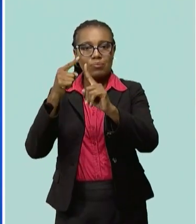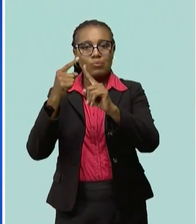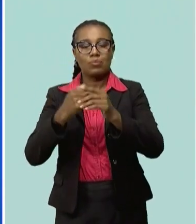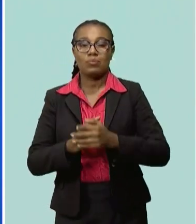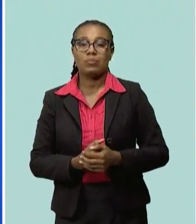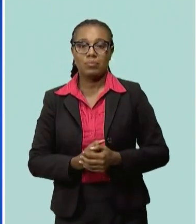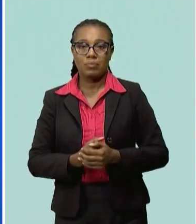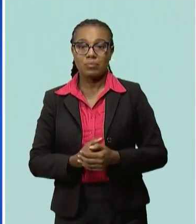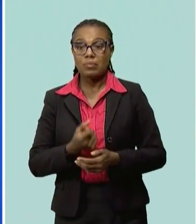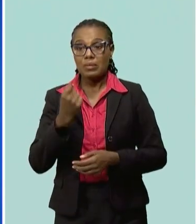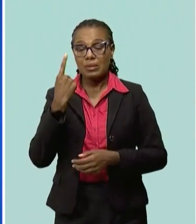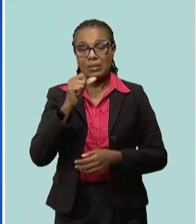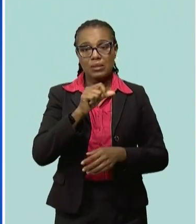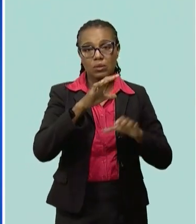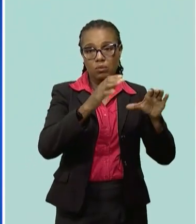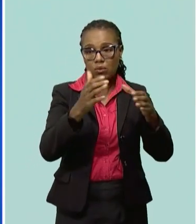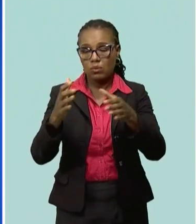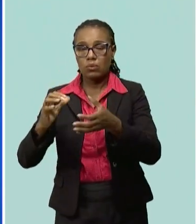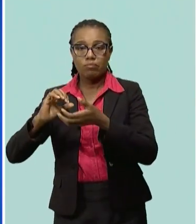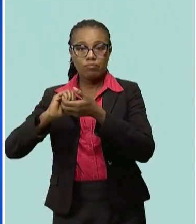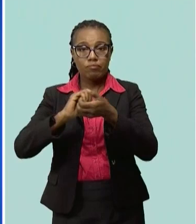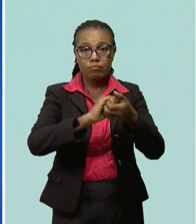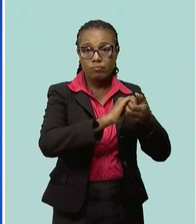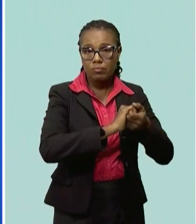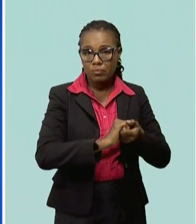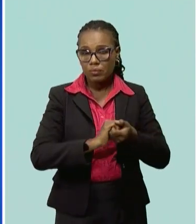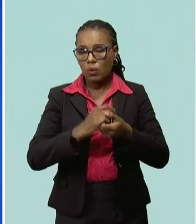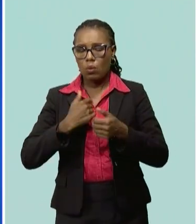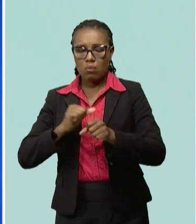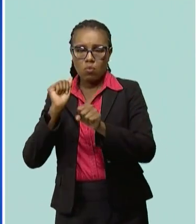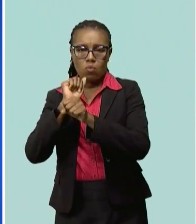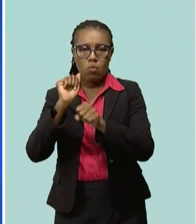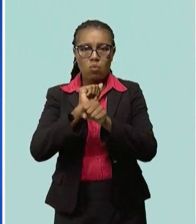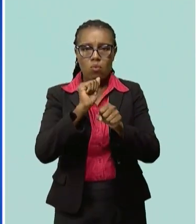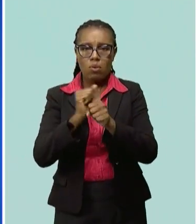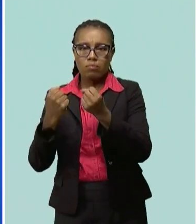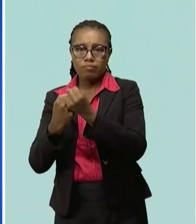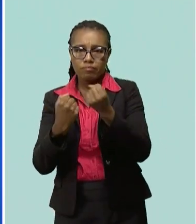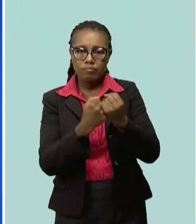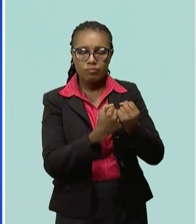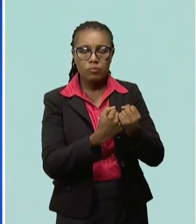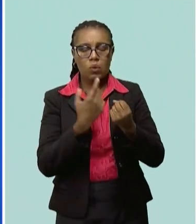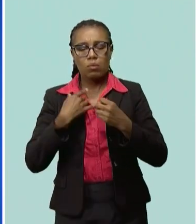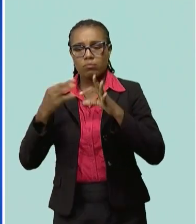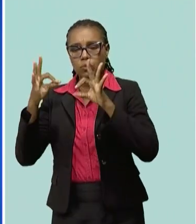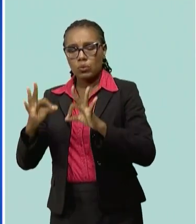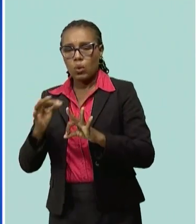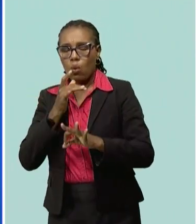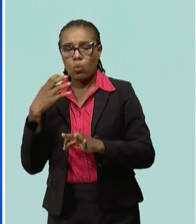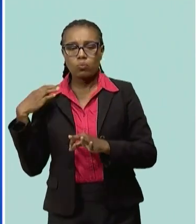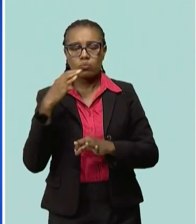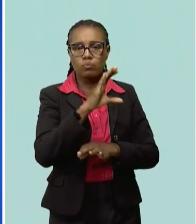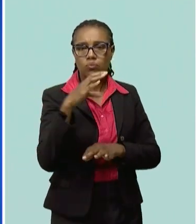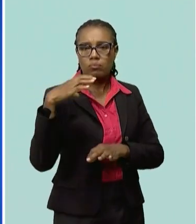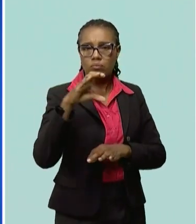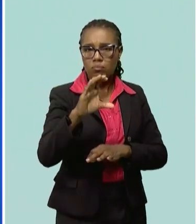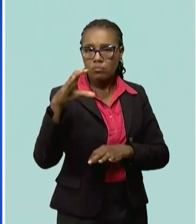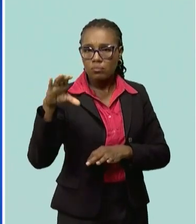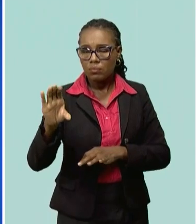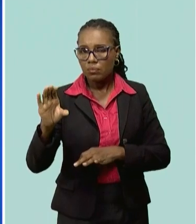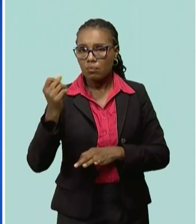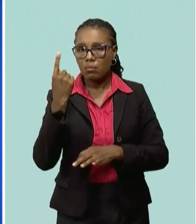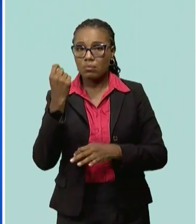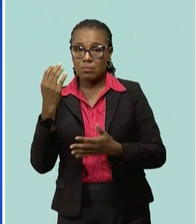the Alliance. We will obviously be interested in determining who gets the jobs, though. As it stands, the cost associated with